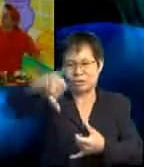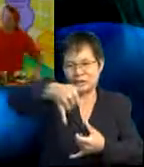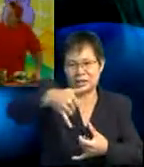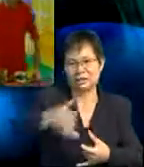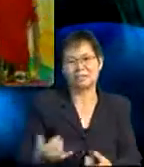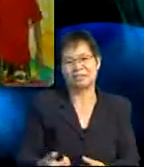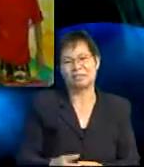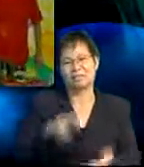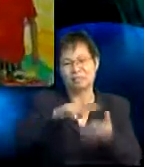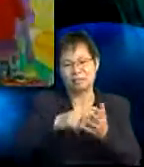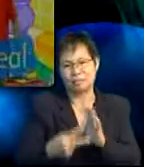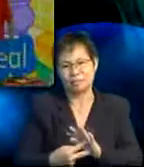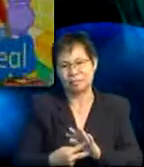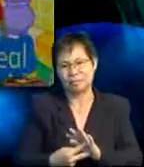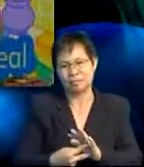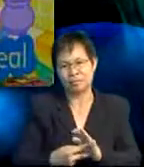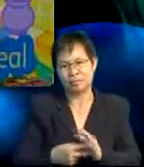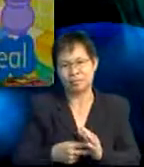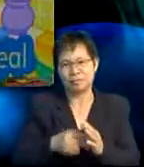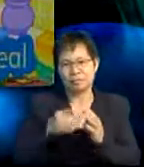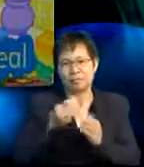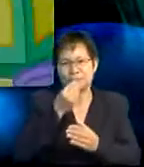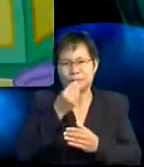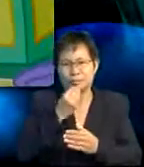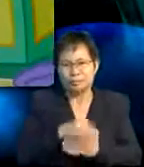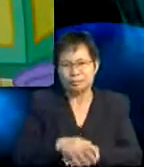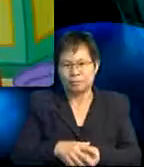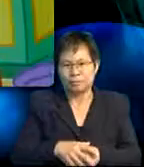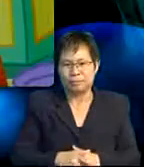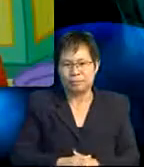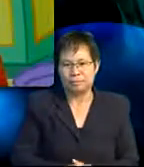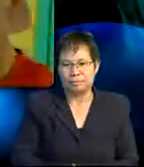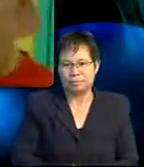Mum. Don't be so mean with my meal, Mum.